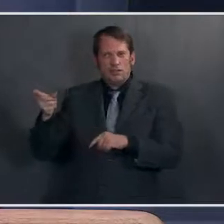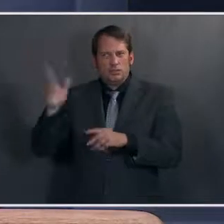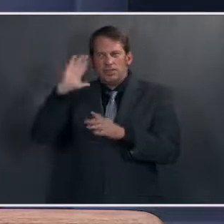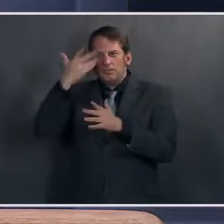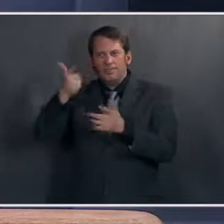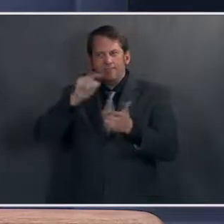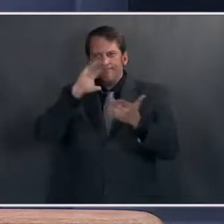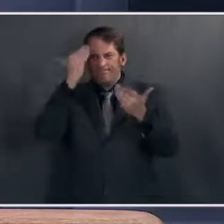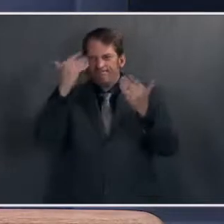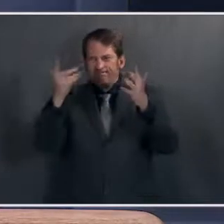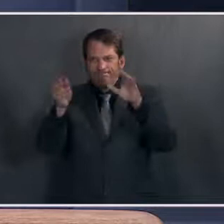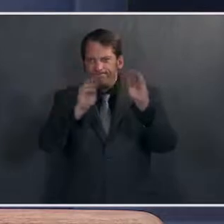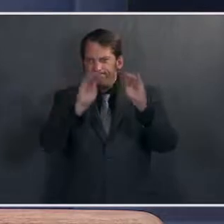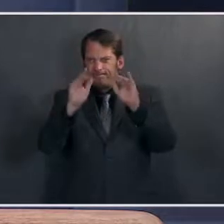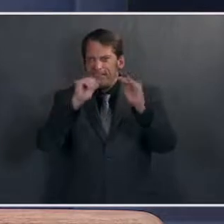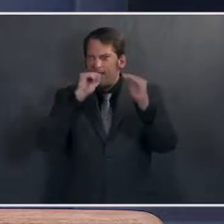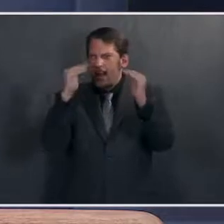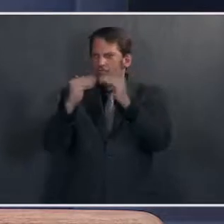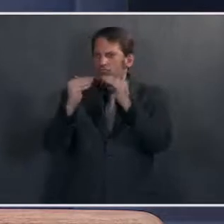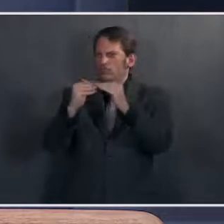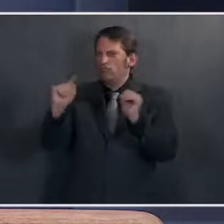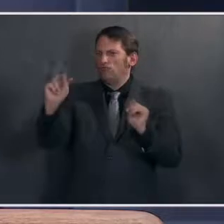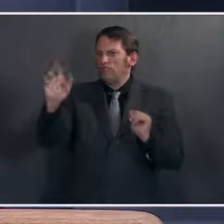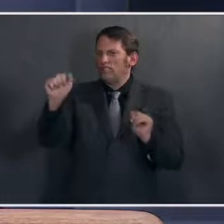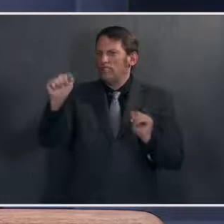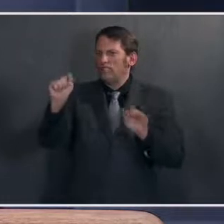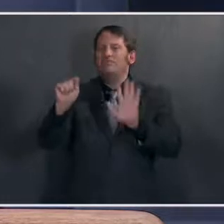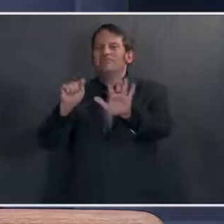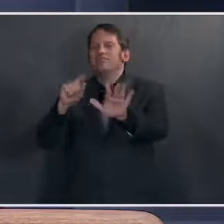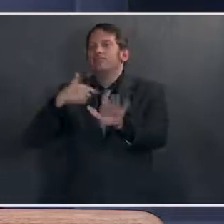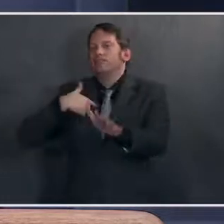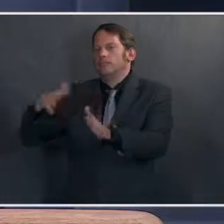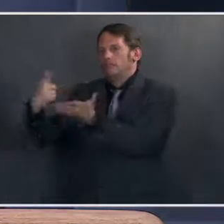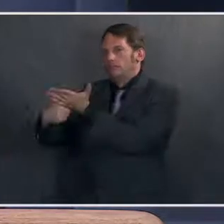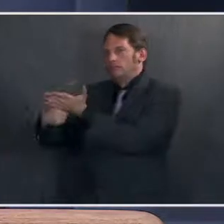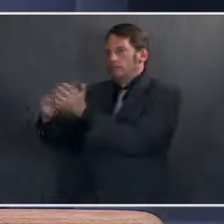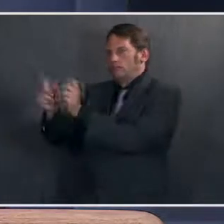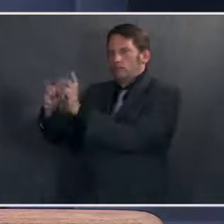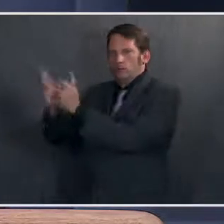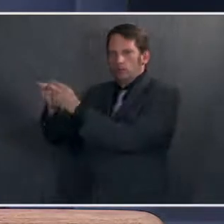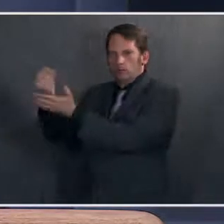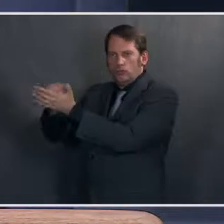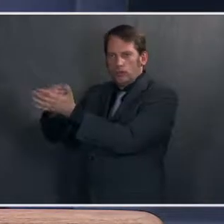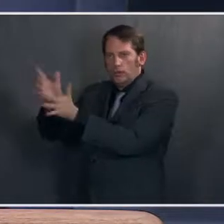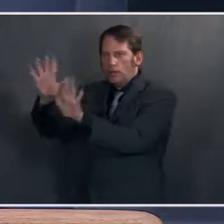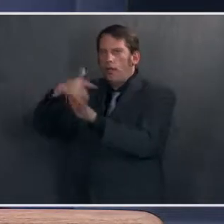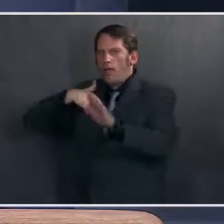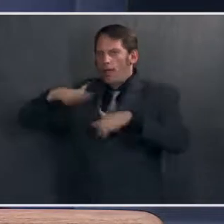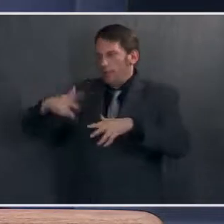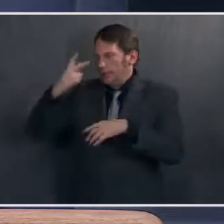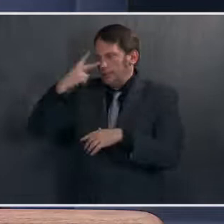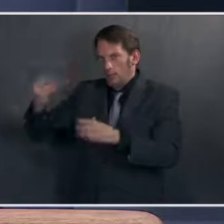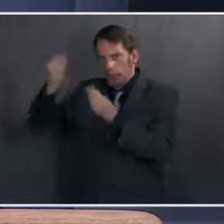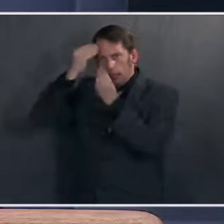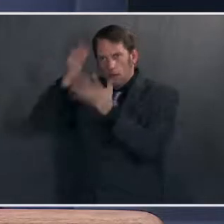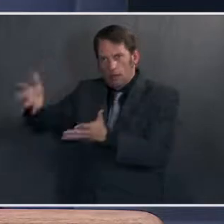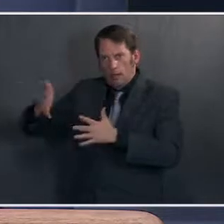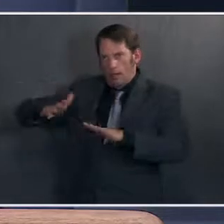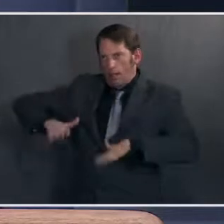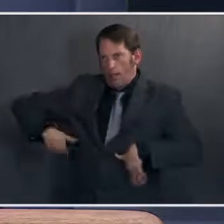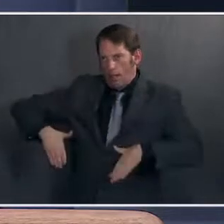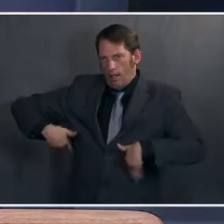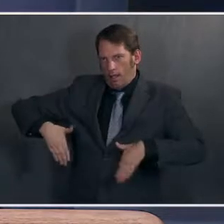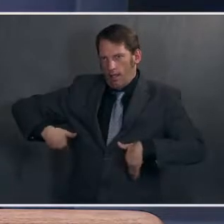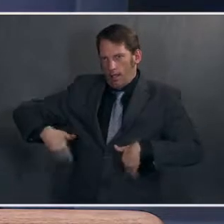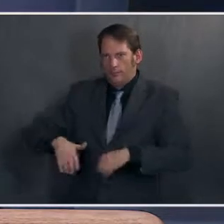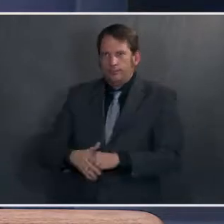any specifics on the timing of the meeting or the focus of the meeting. For any of you who have not seen this report, Secretary Yellen has called a meeting with the